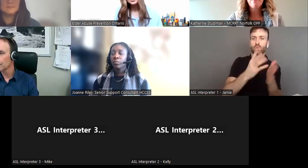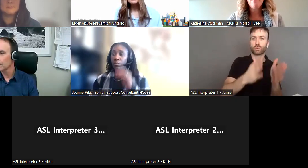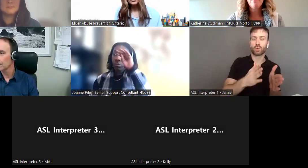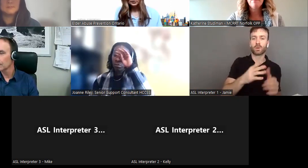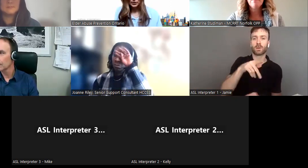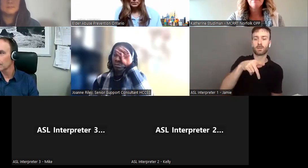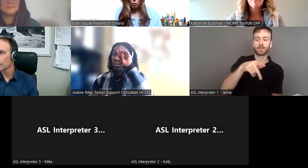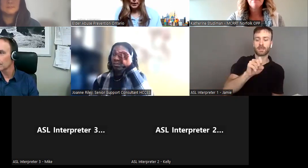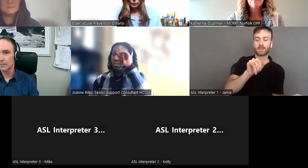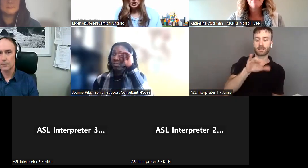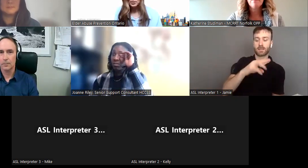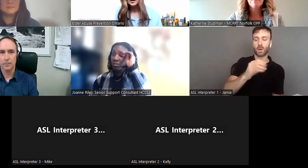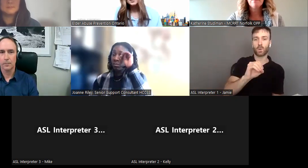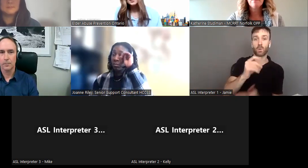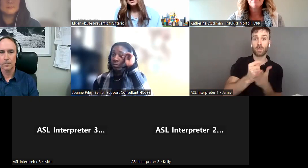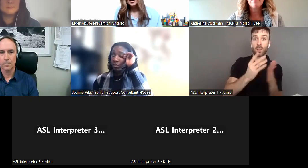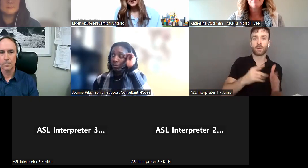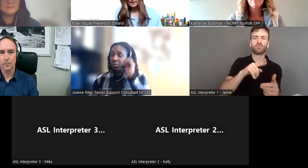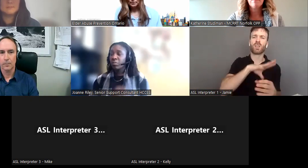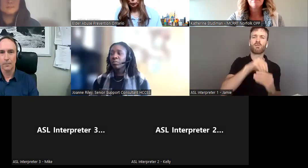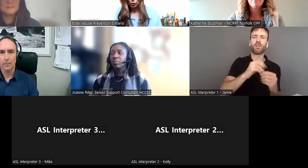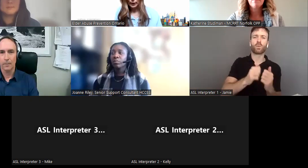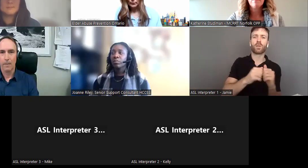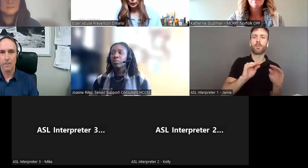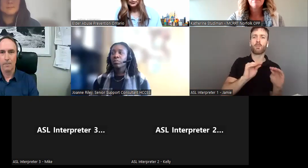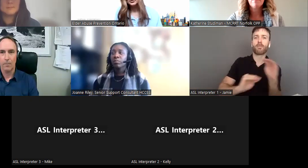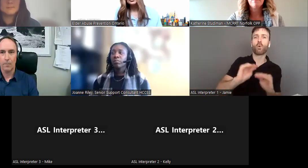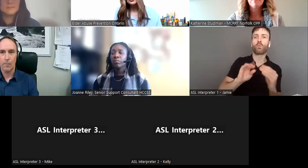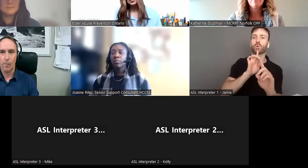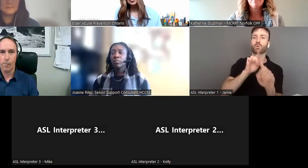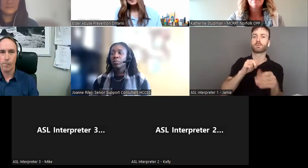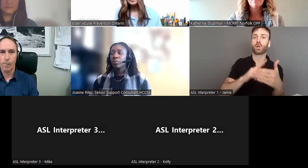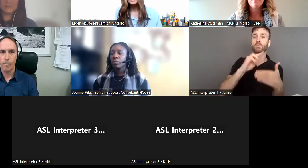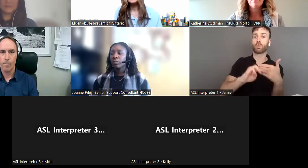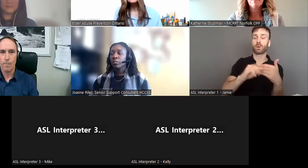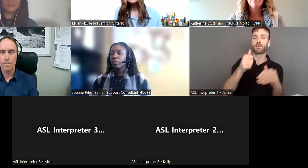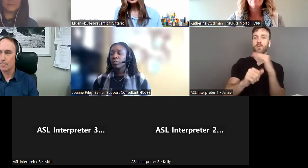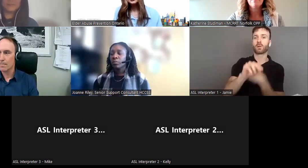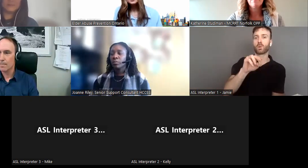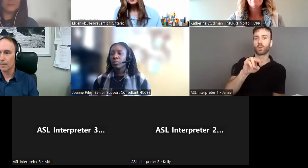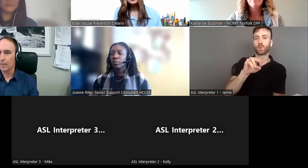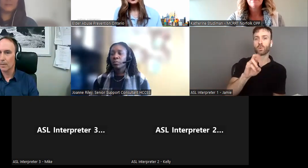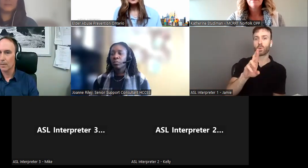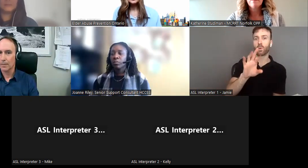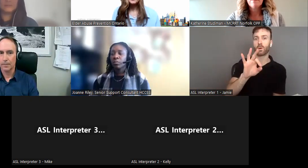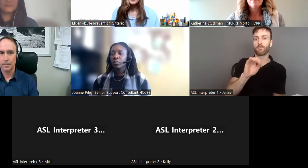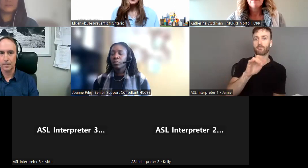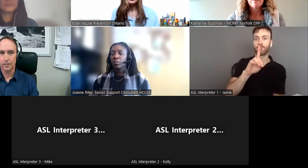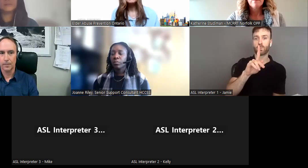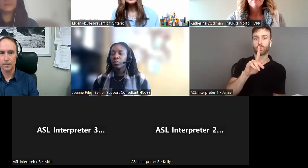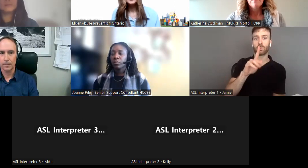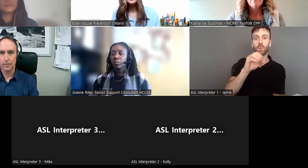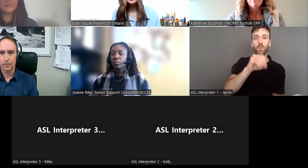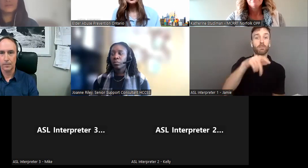psychotherapist, and she's involved in the mobile response program with Norfolk OPP. So she responds in the